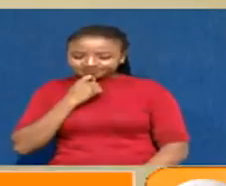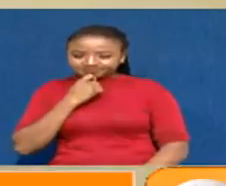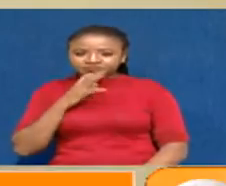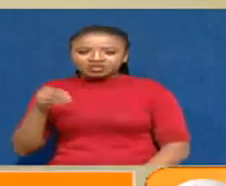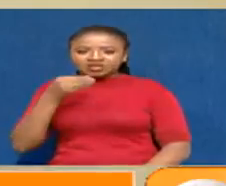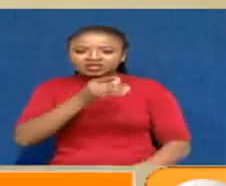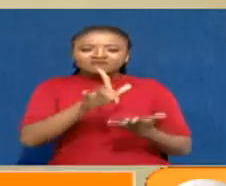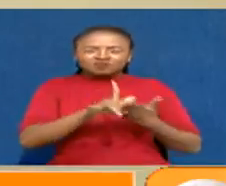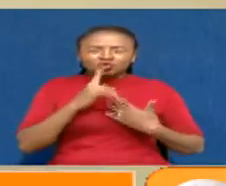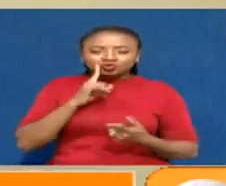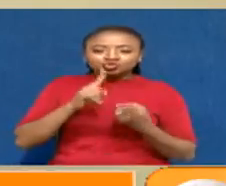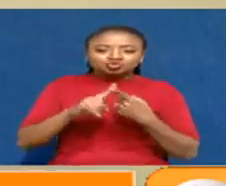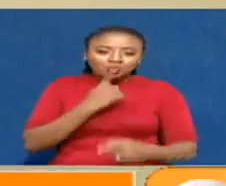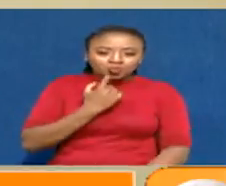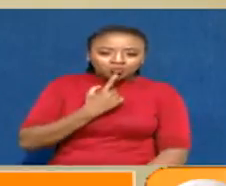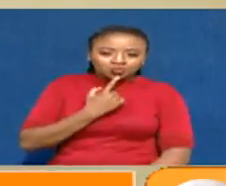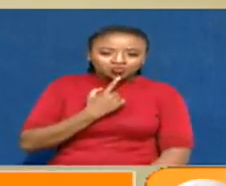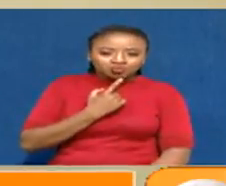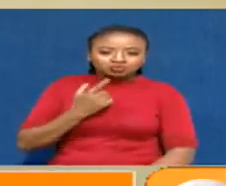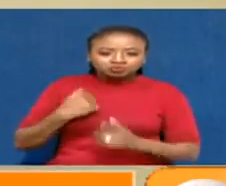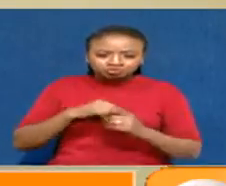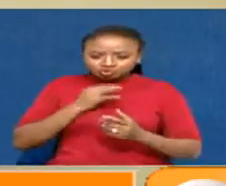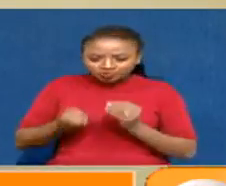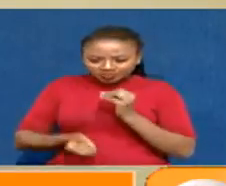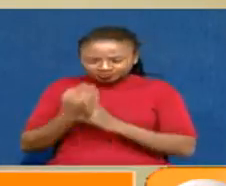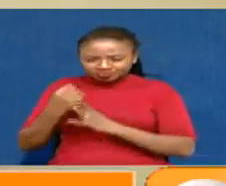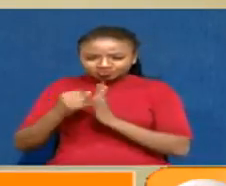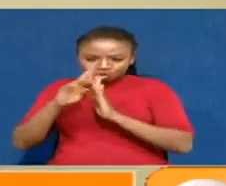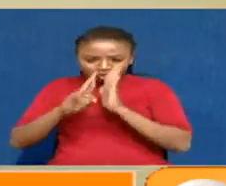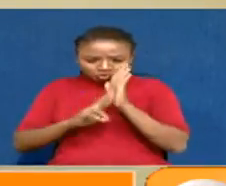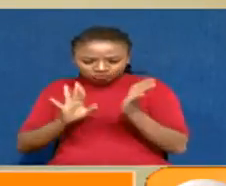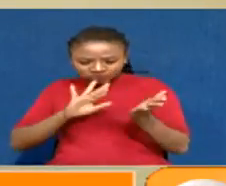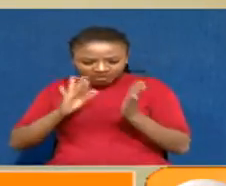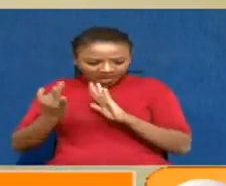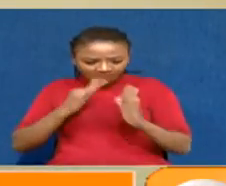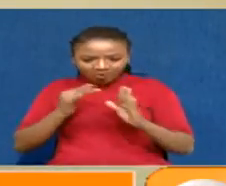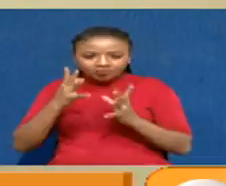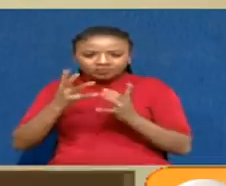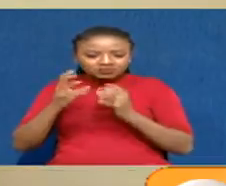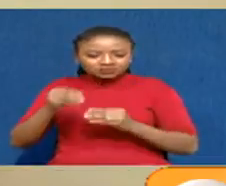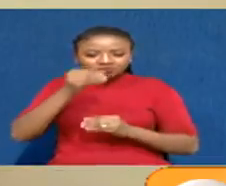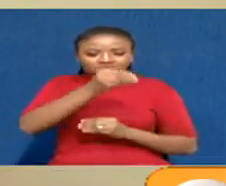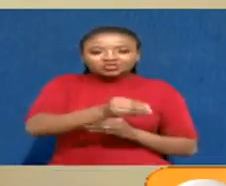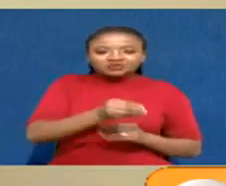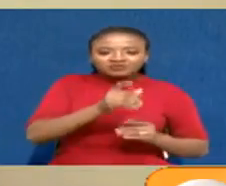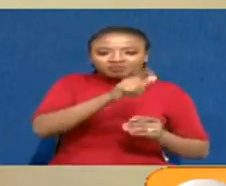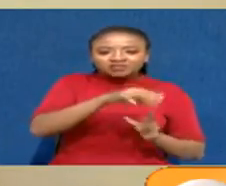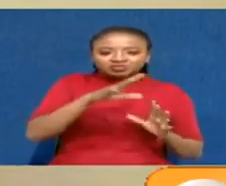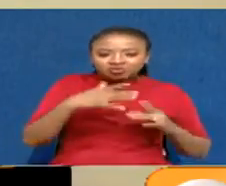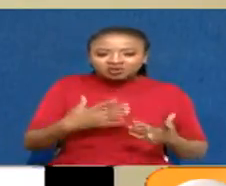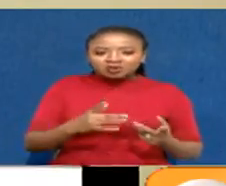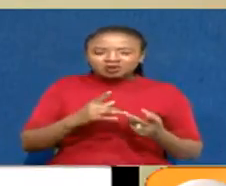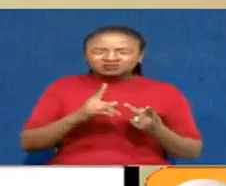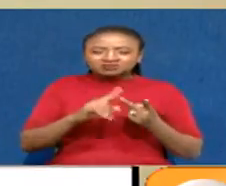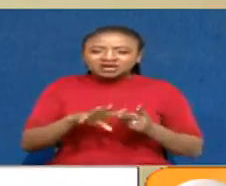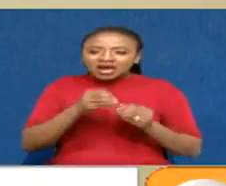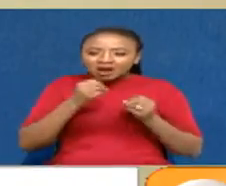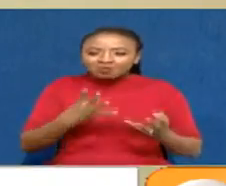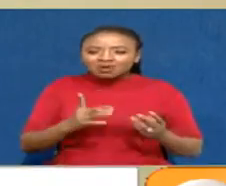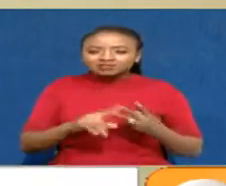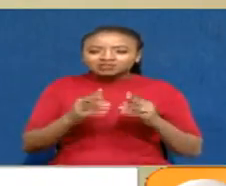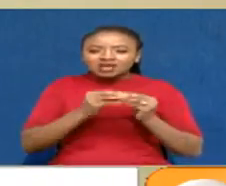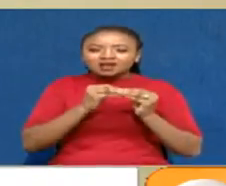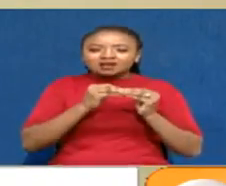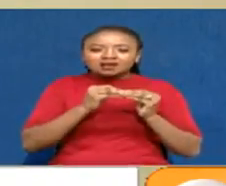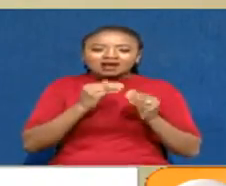time coming up with the rules that help us determine who should get credit and how much and how long should you offer it.